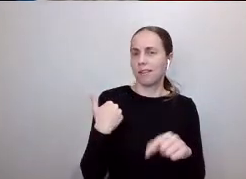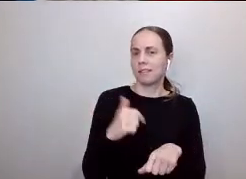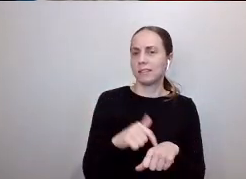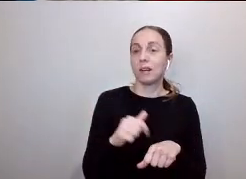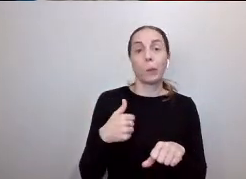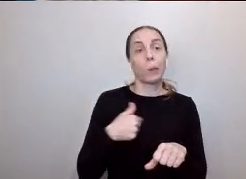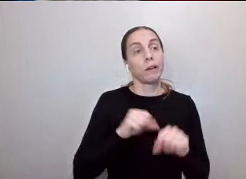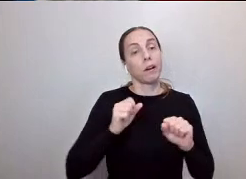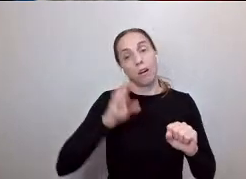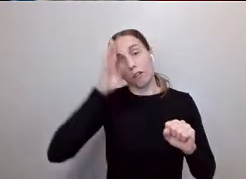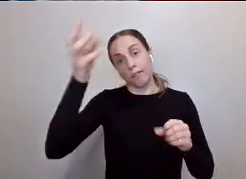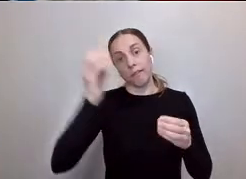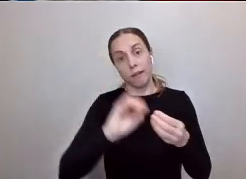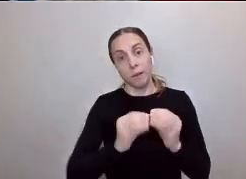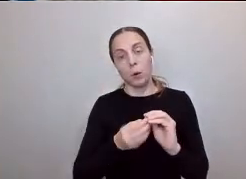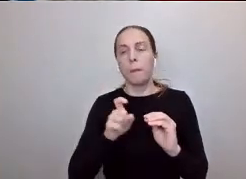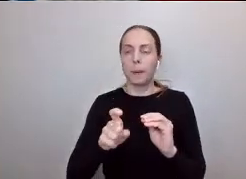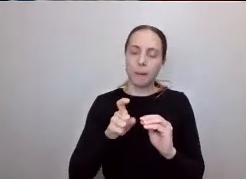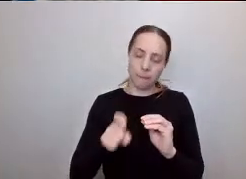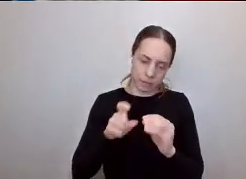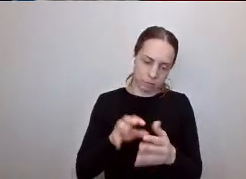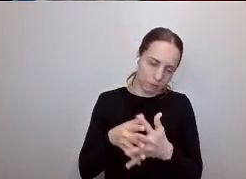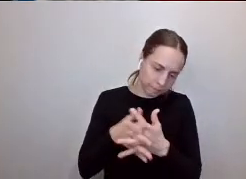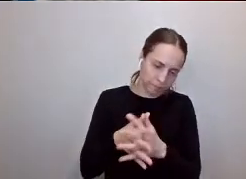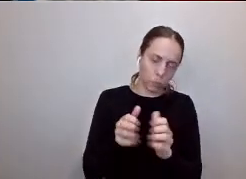in a budget and what we are funding.